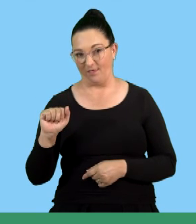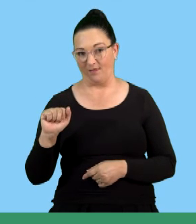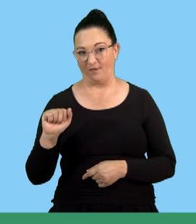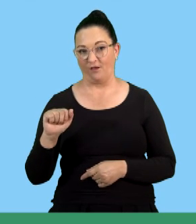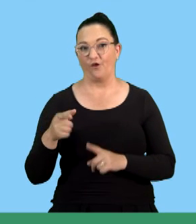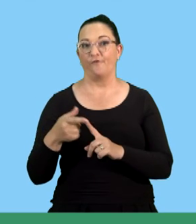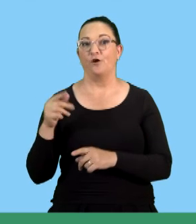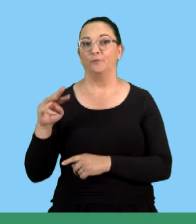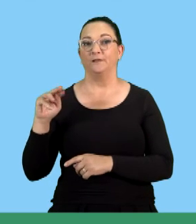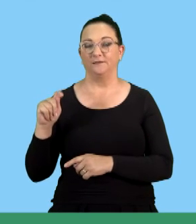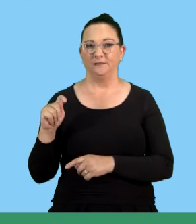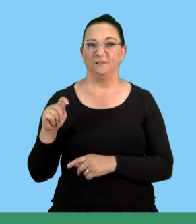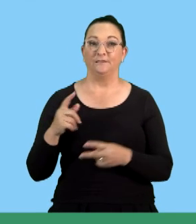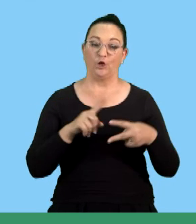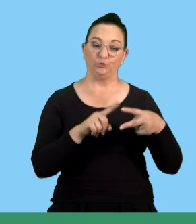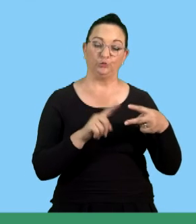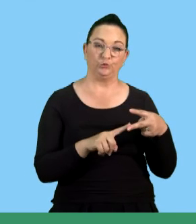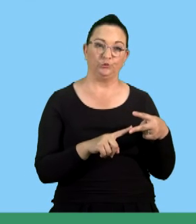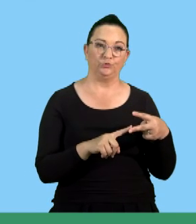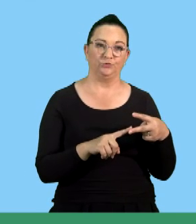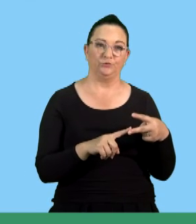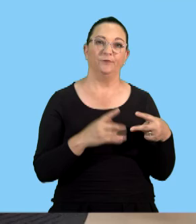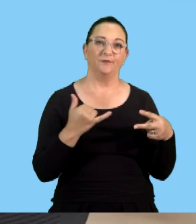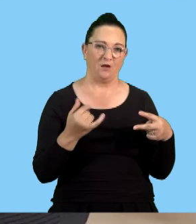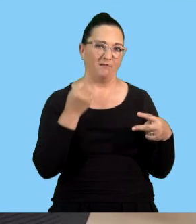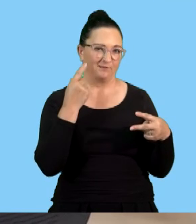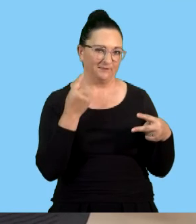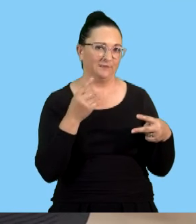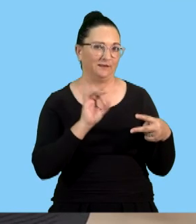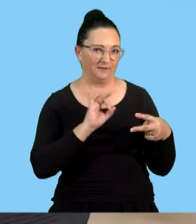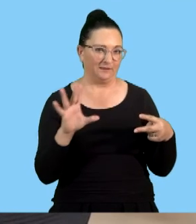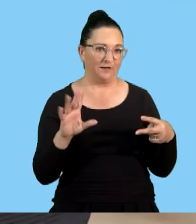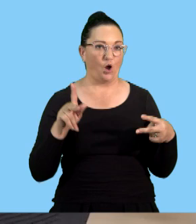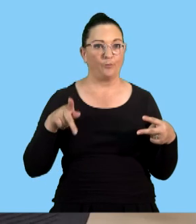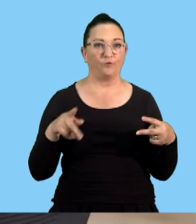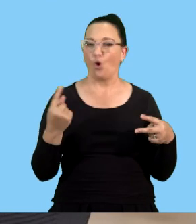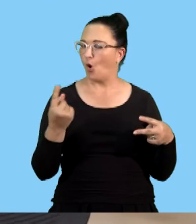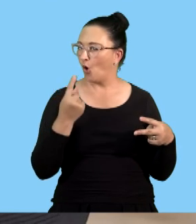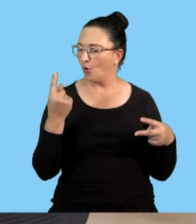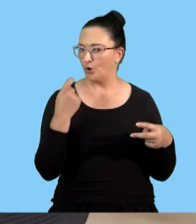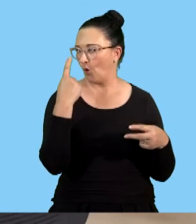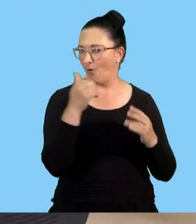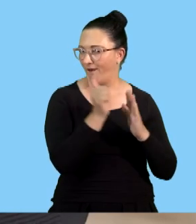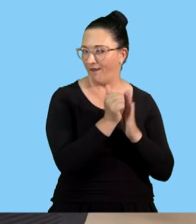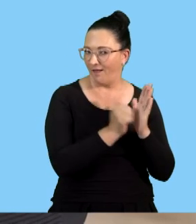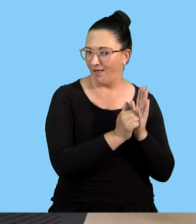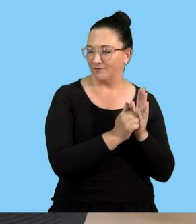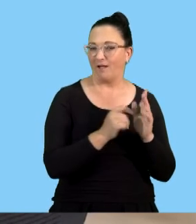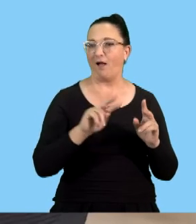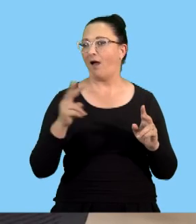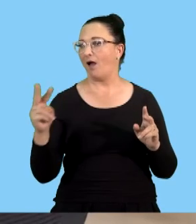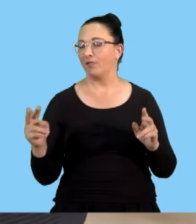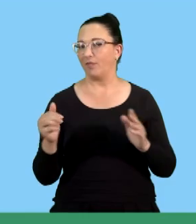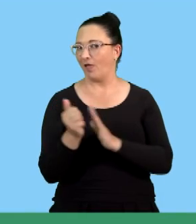So there are two provisions. Without even reading further, you understand that the provisions are only found in the BCEA, not any